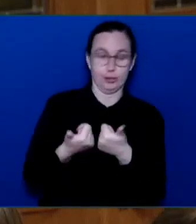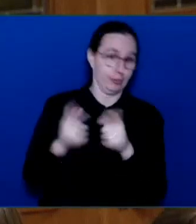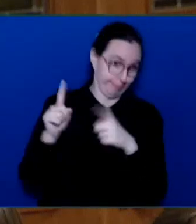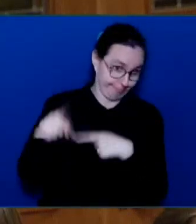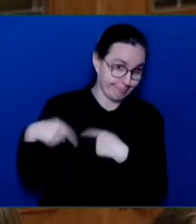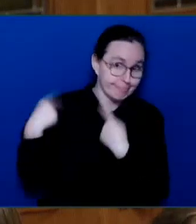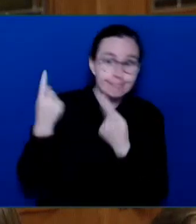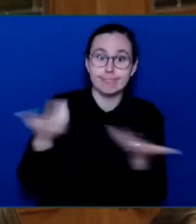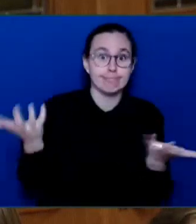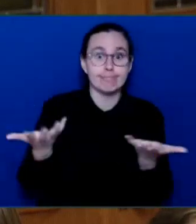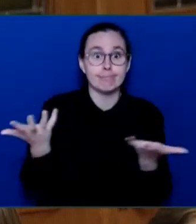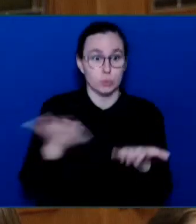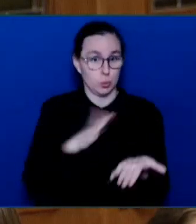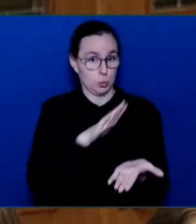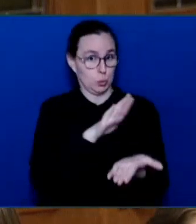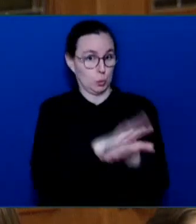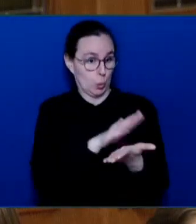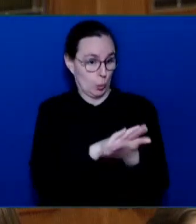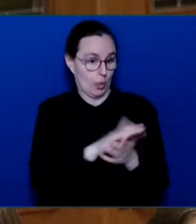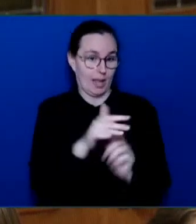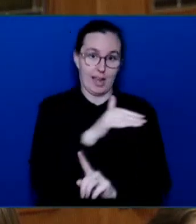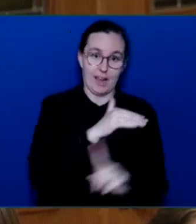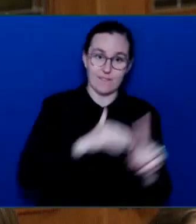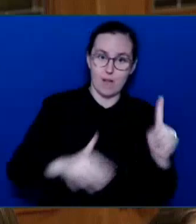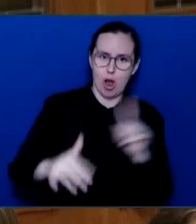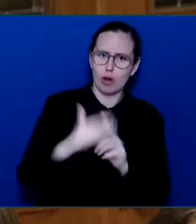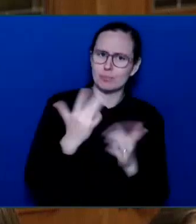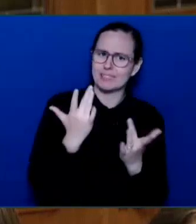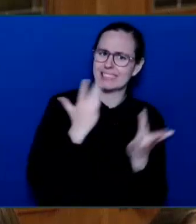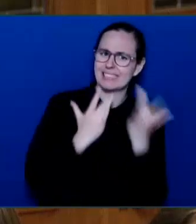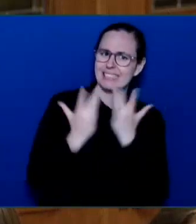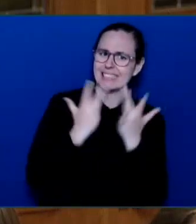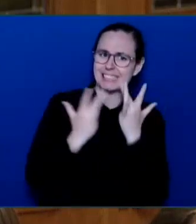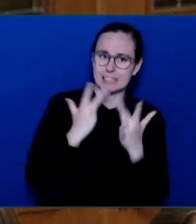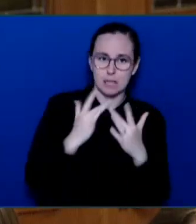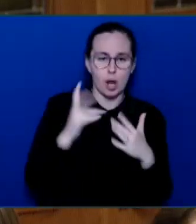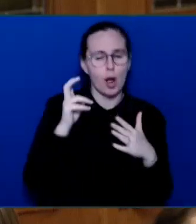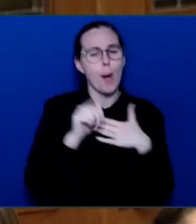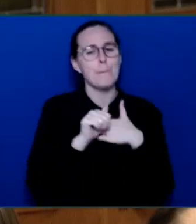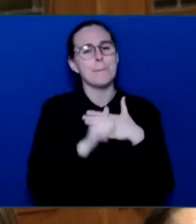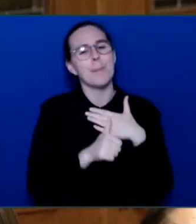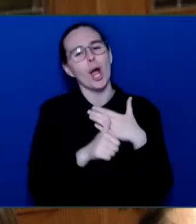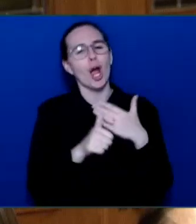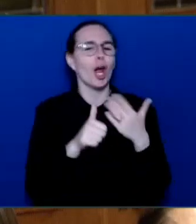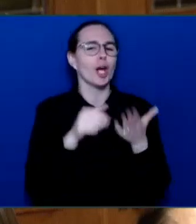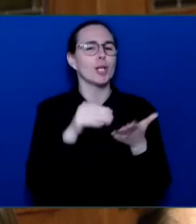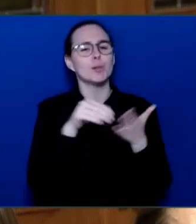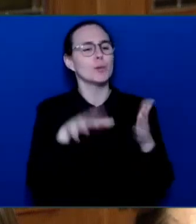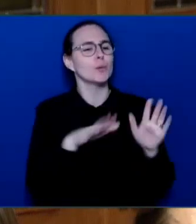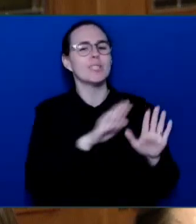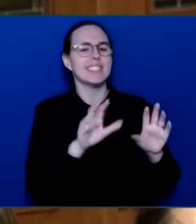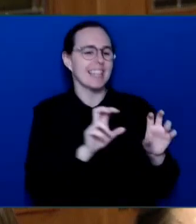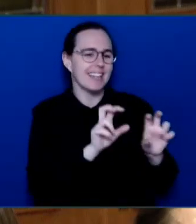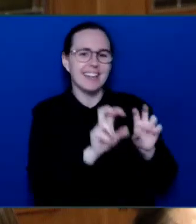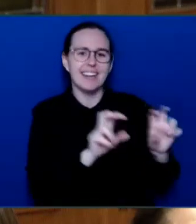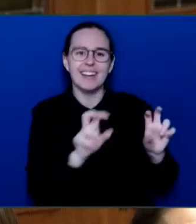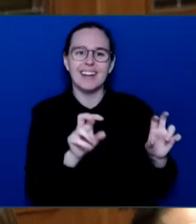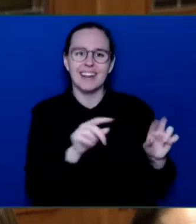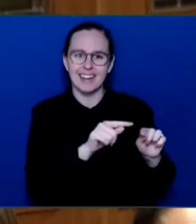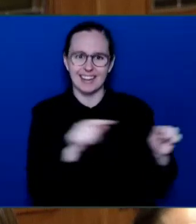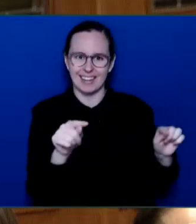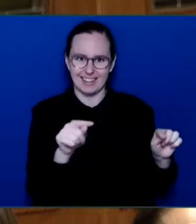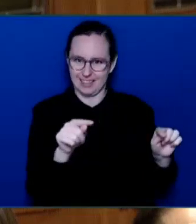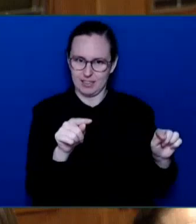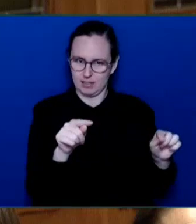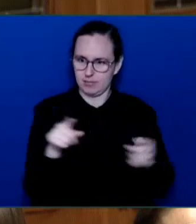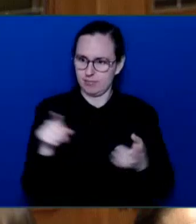per student funding lifts that come automatically are not enough to address the deficits